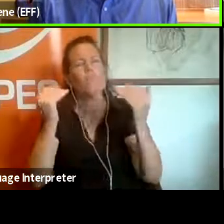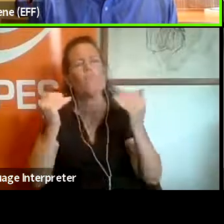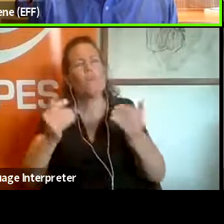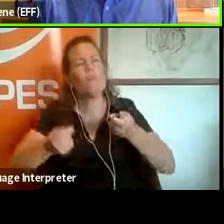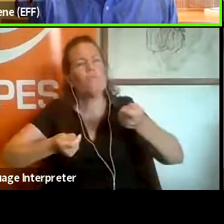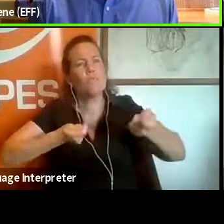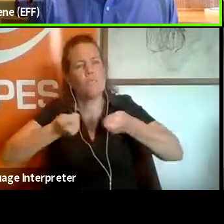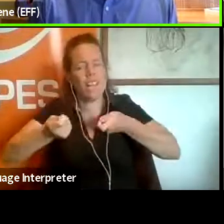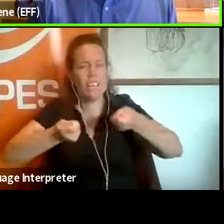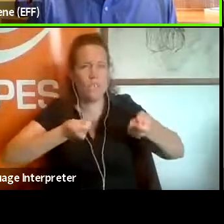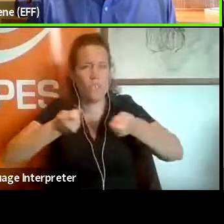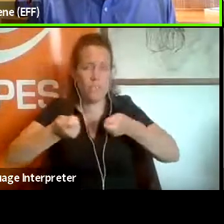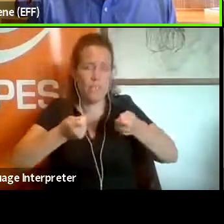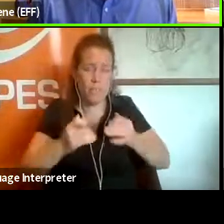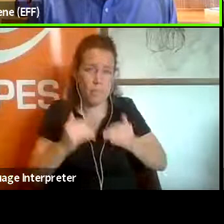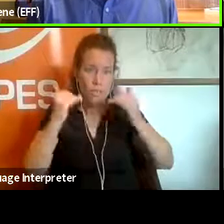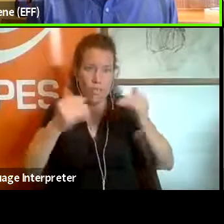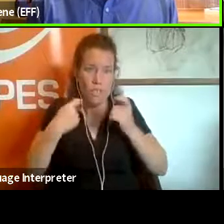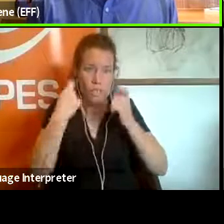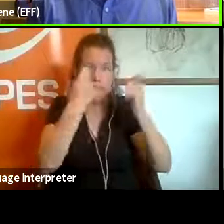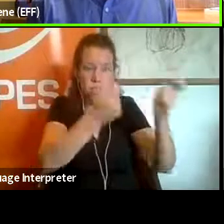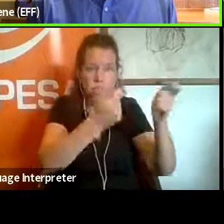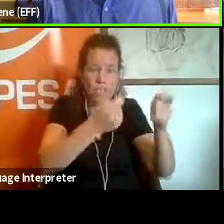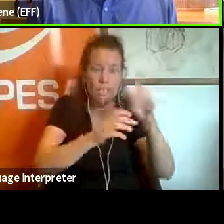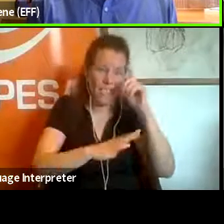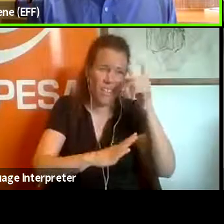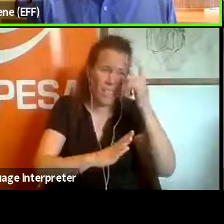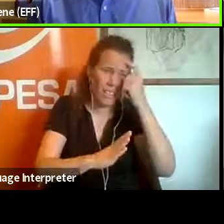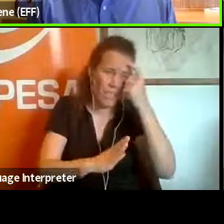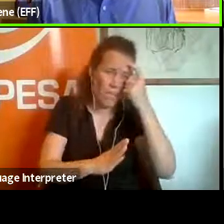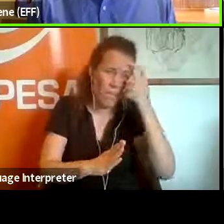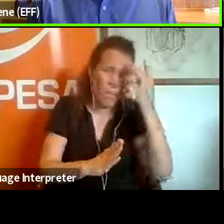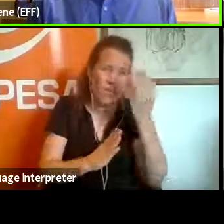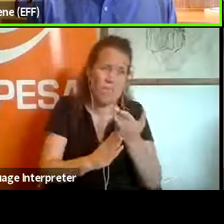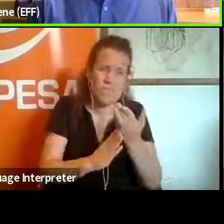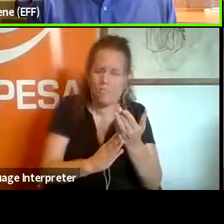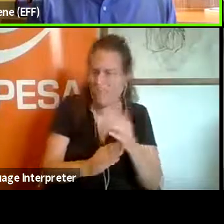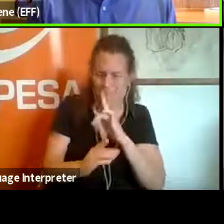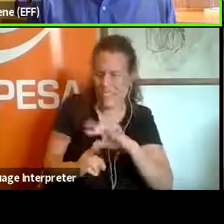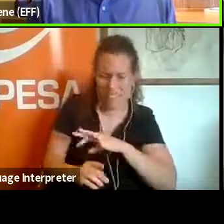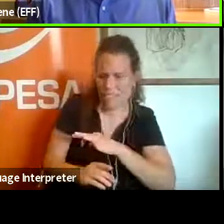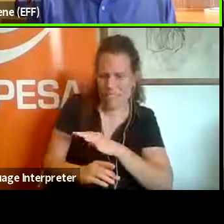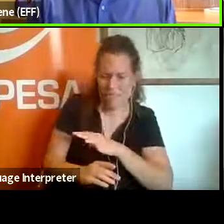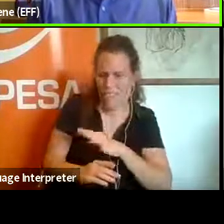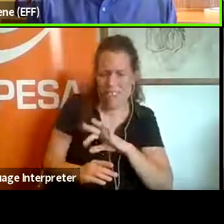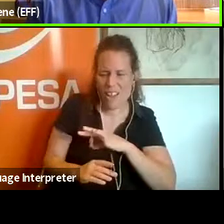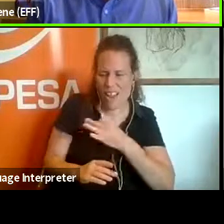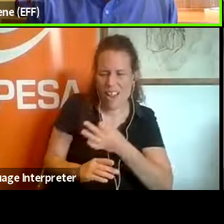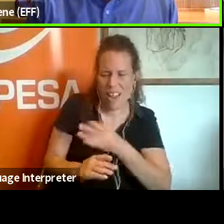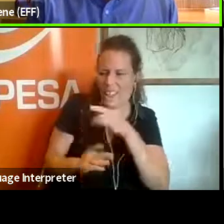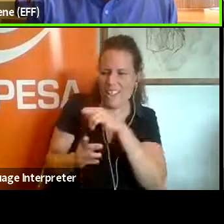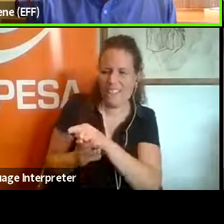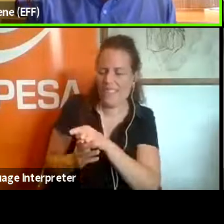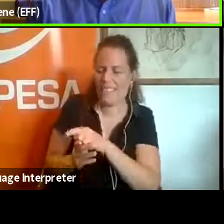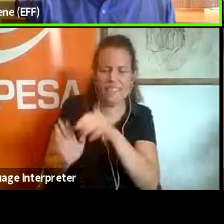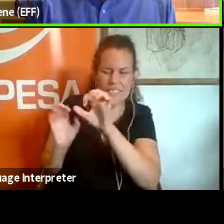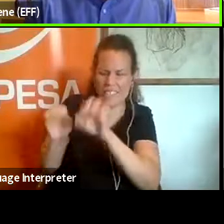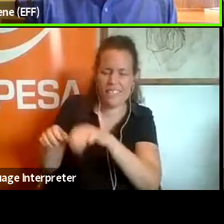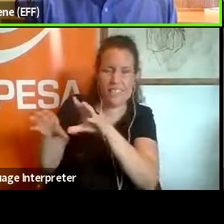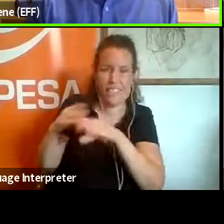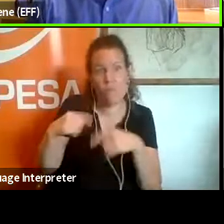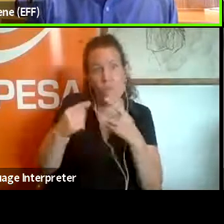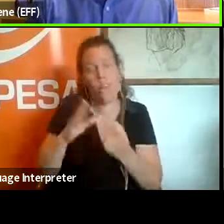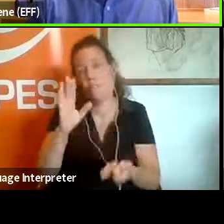position, where it's the government responding to a specific decision they don't like. We had one very prominent one in the